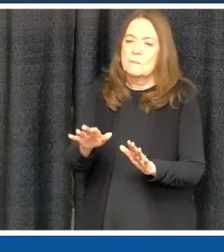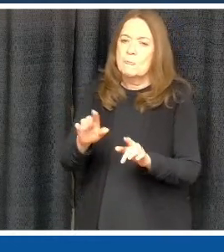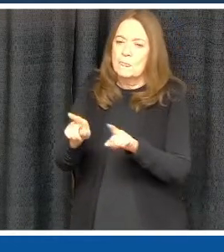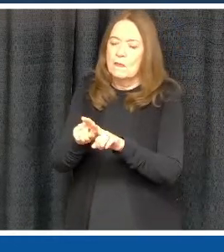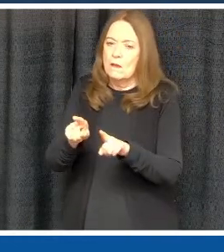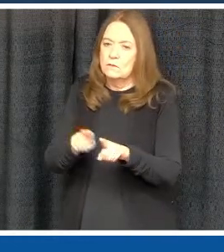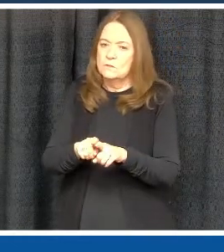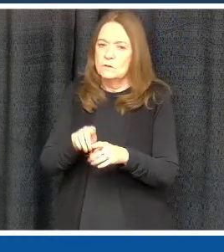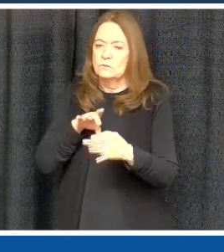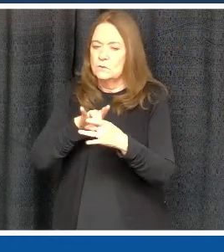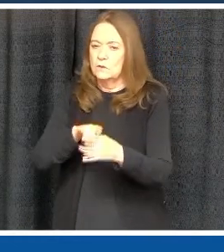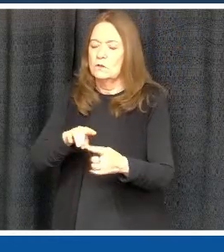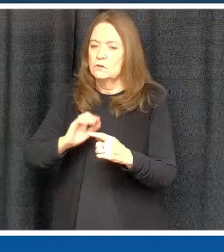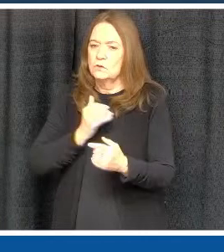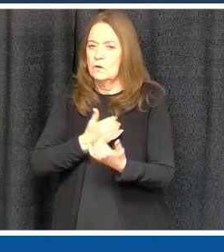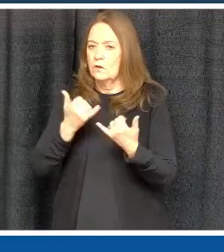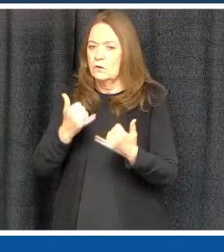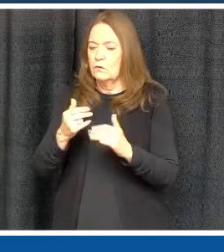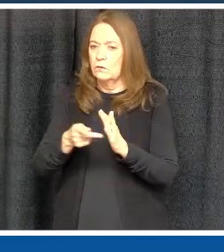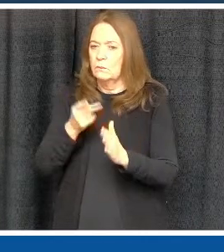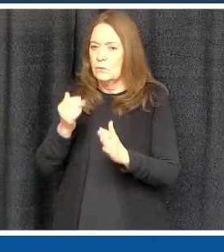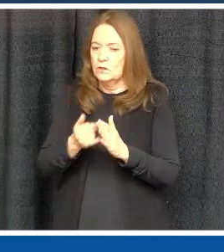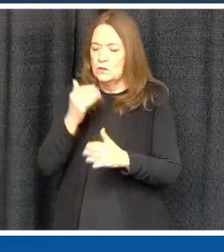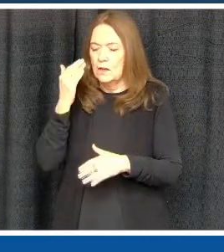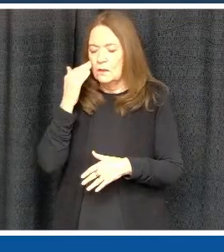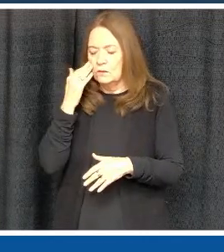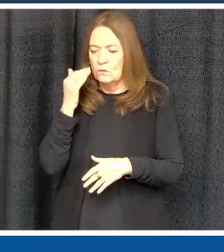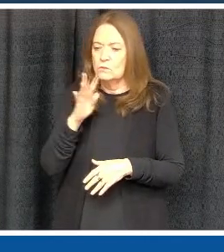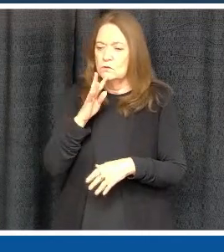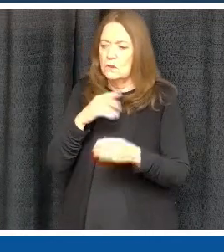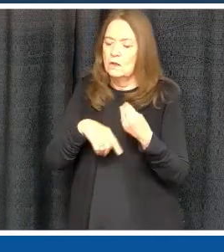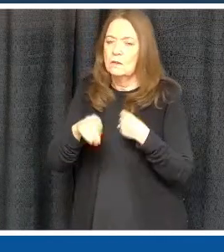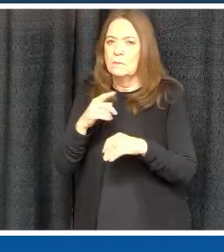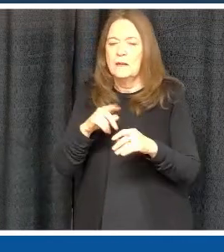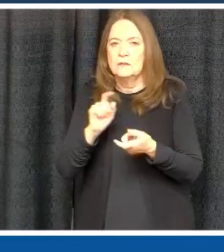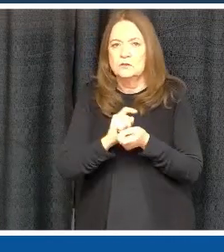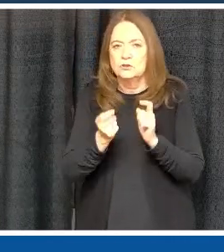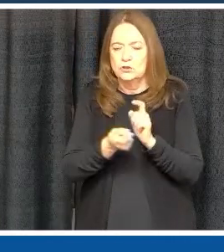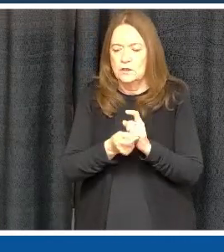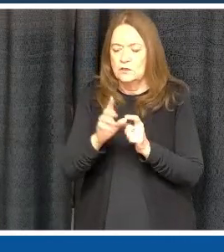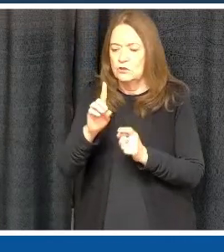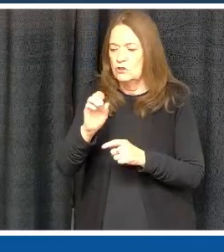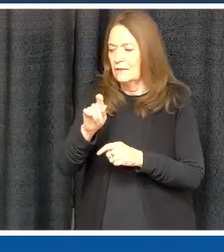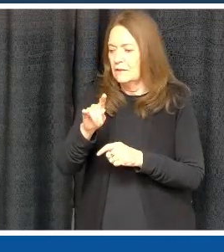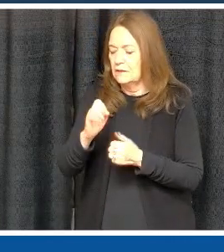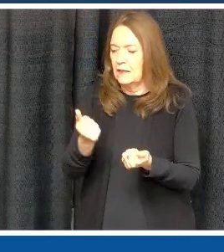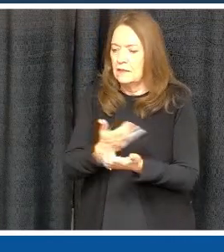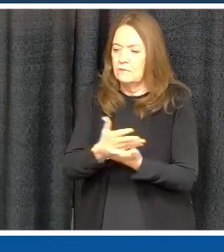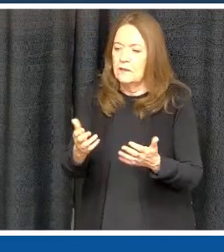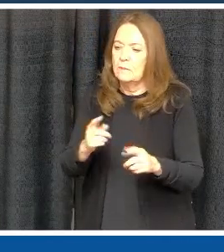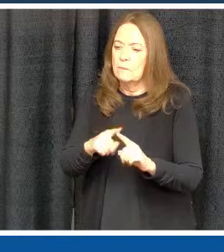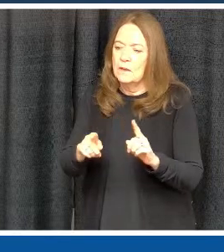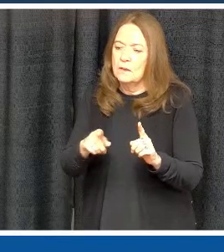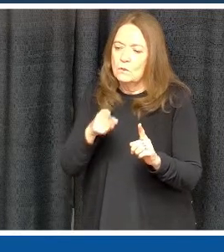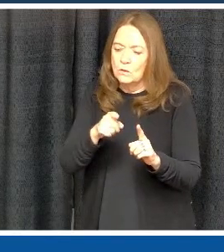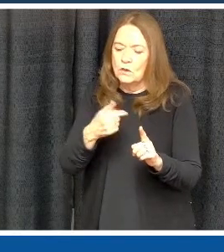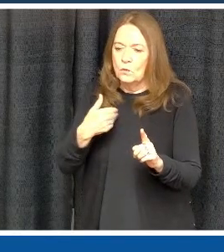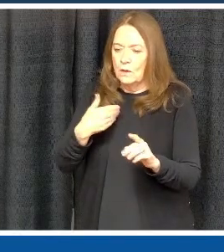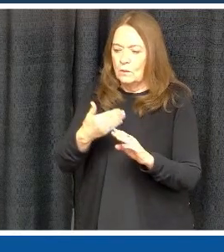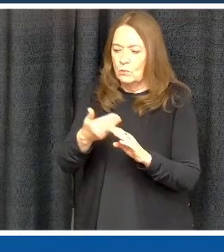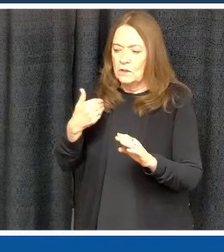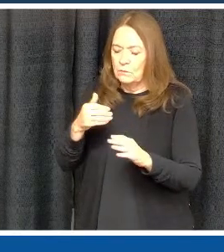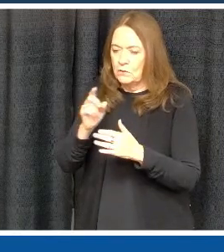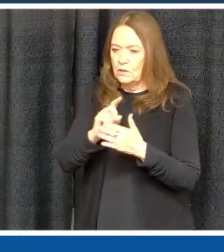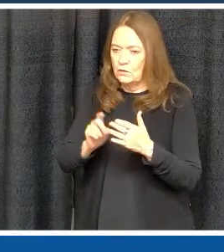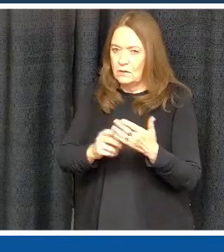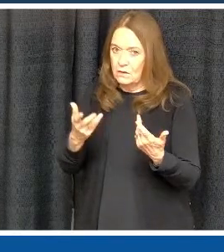Also, in regard to our current projects, I know it's talked about changing this date and everything, but where you have preliminary